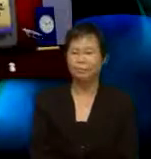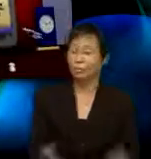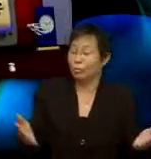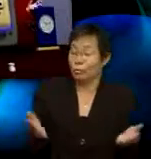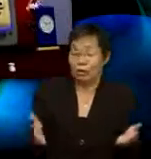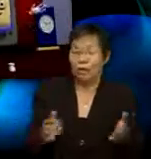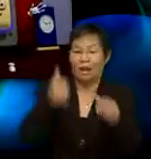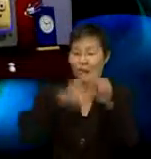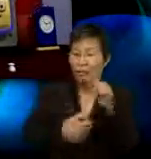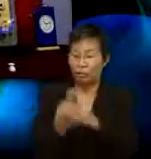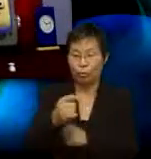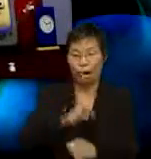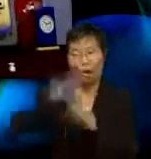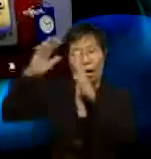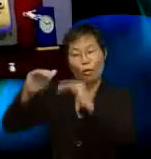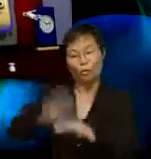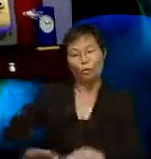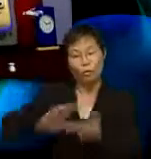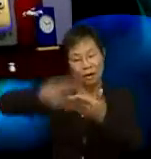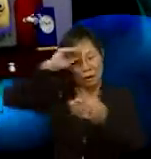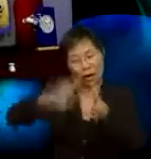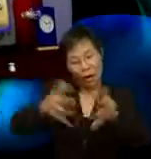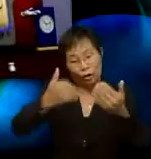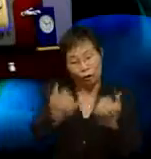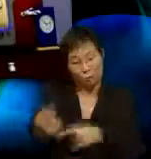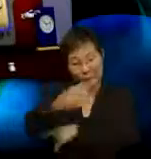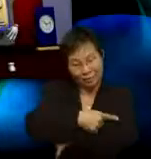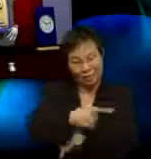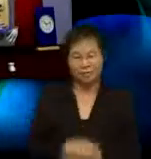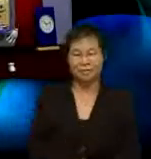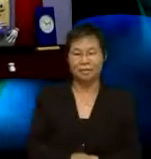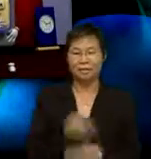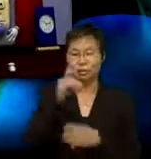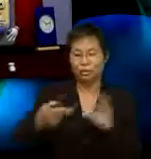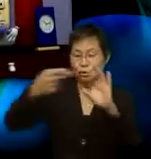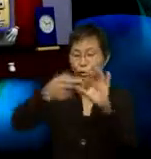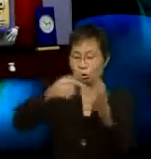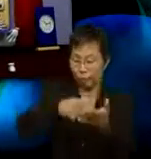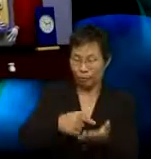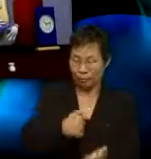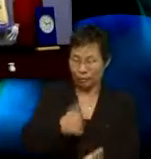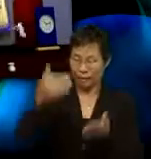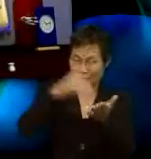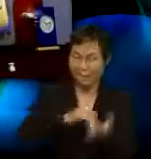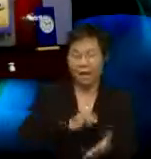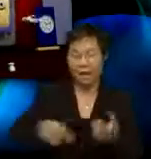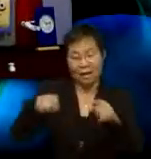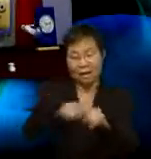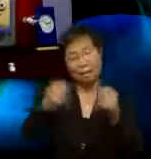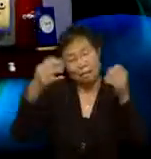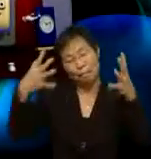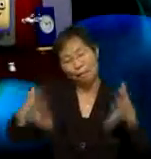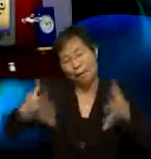Well, everyone, I hope you learned a lot today. Do join me again as I have